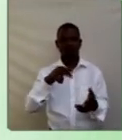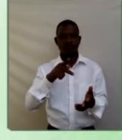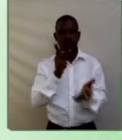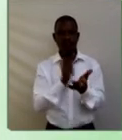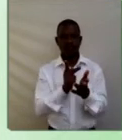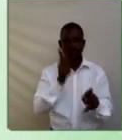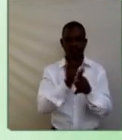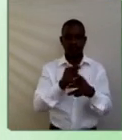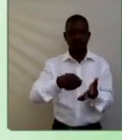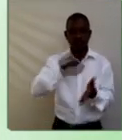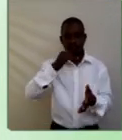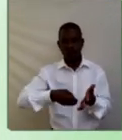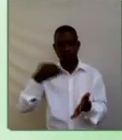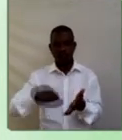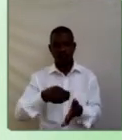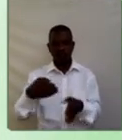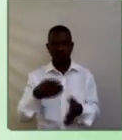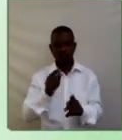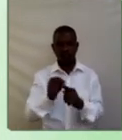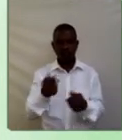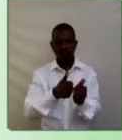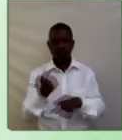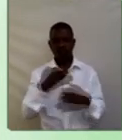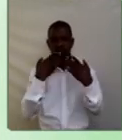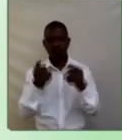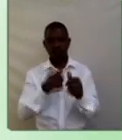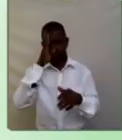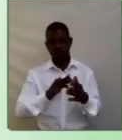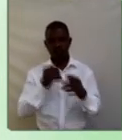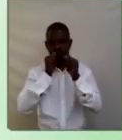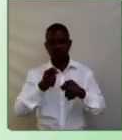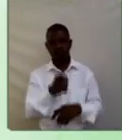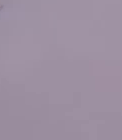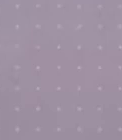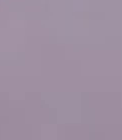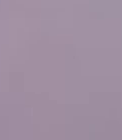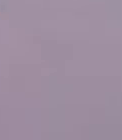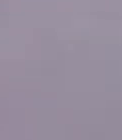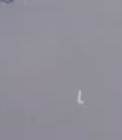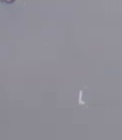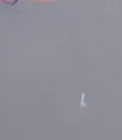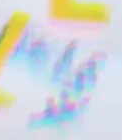keep learning new words every day. Thank you. God bless you.